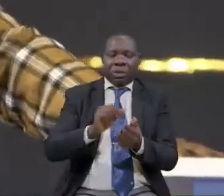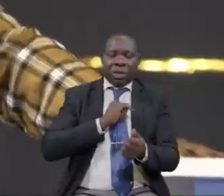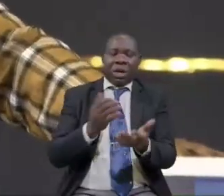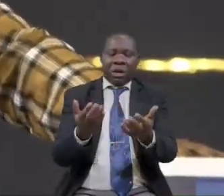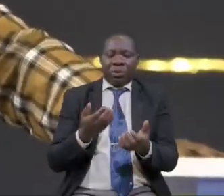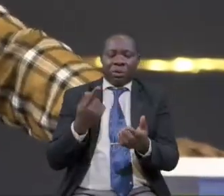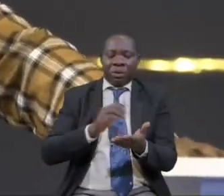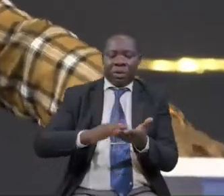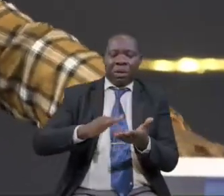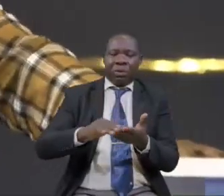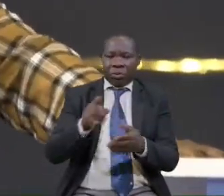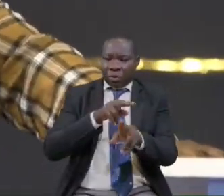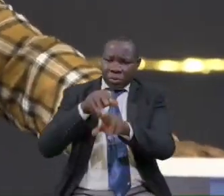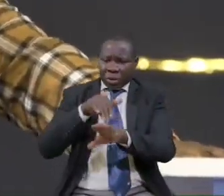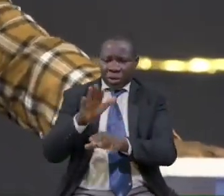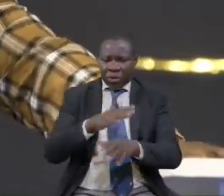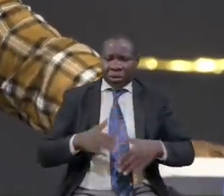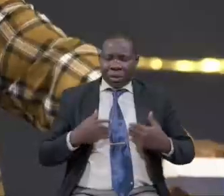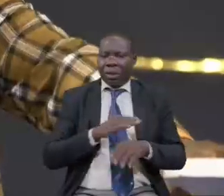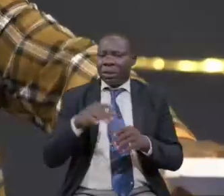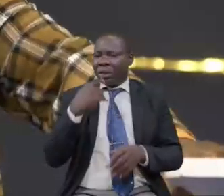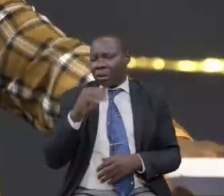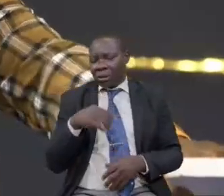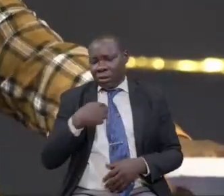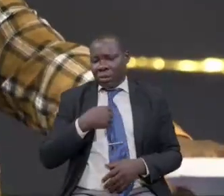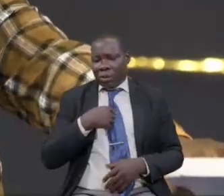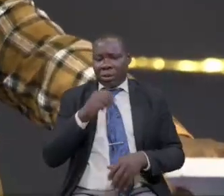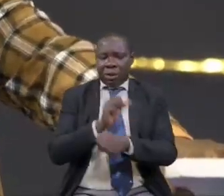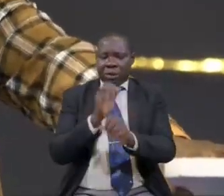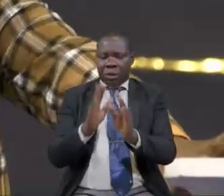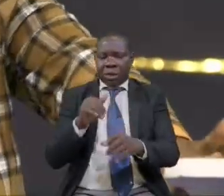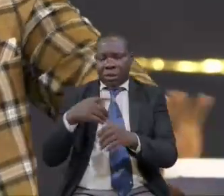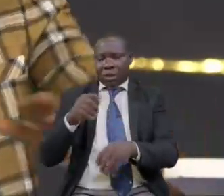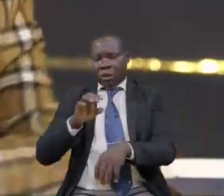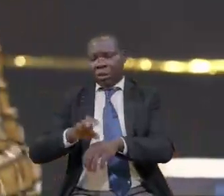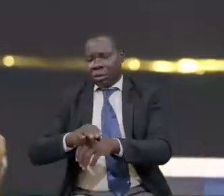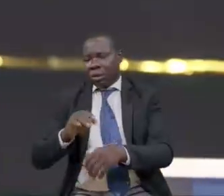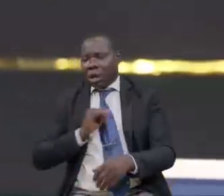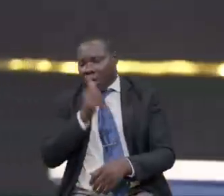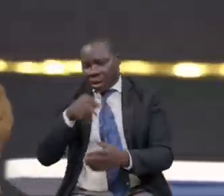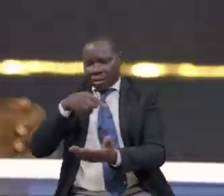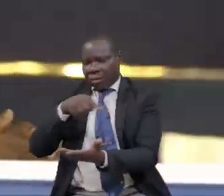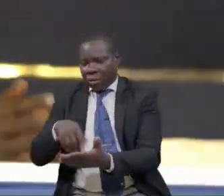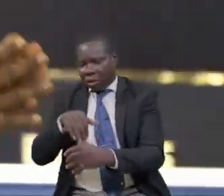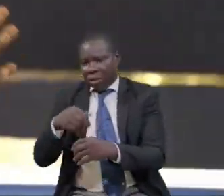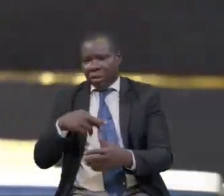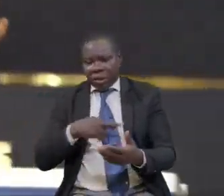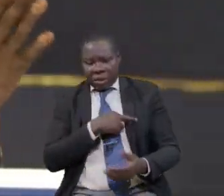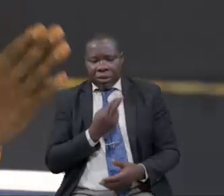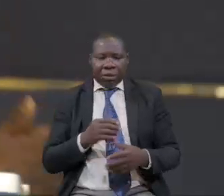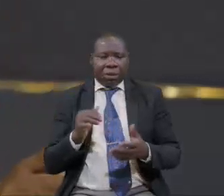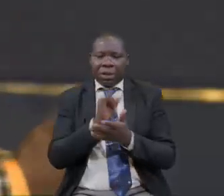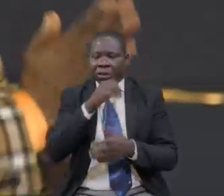I'm this in the church, I'm this in religion, I'm this or that. That's not what's important now. To